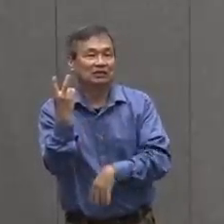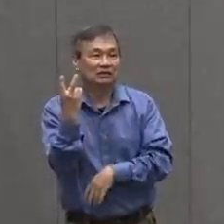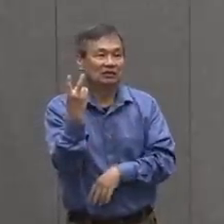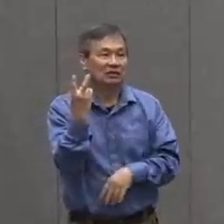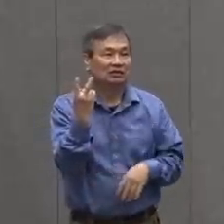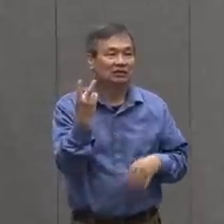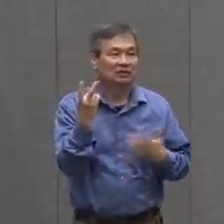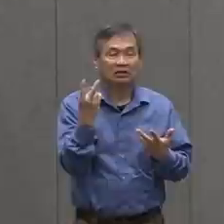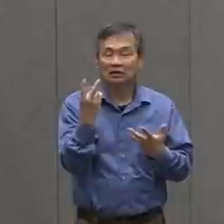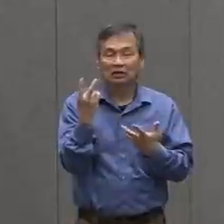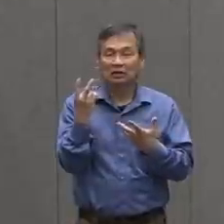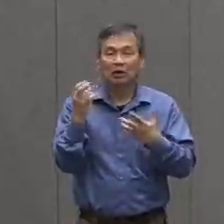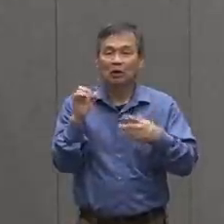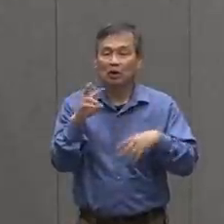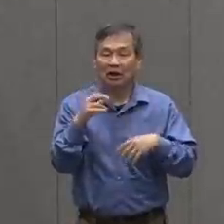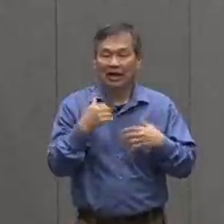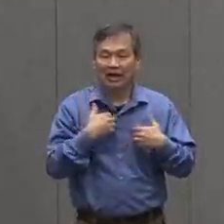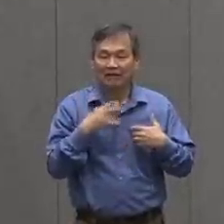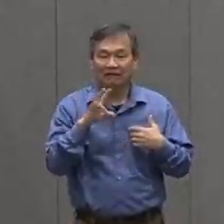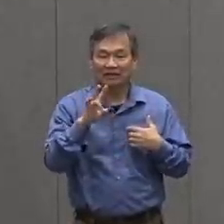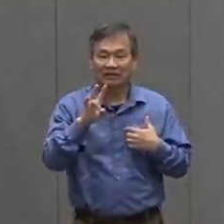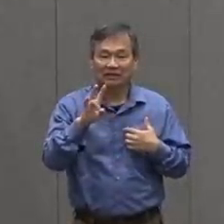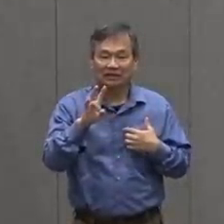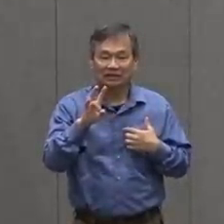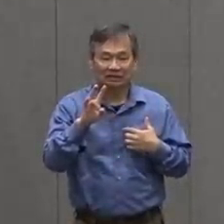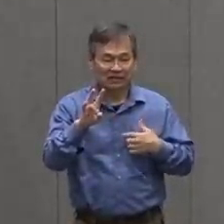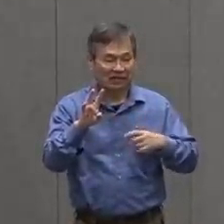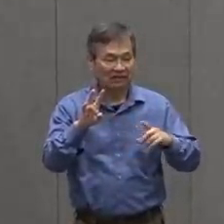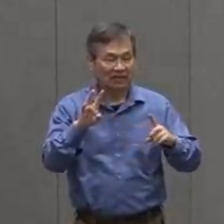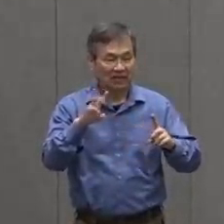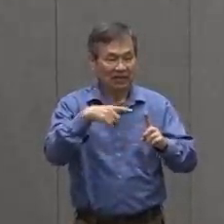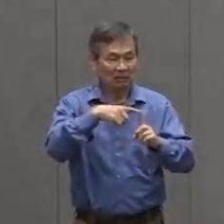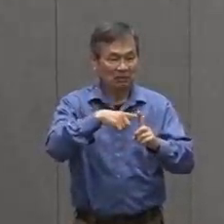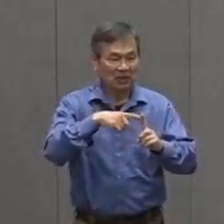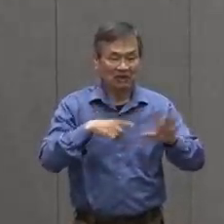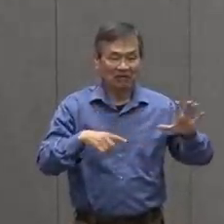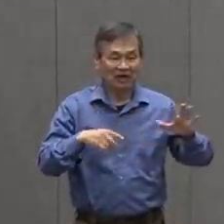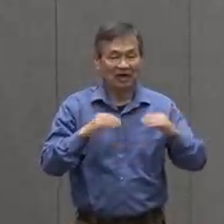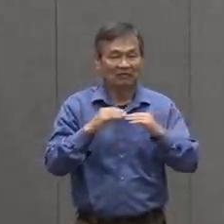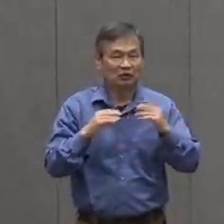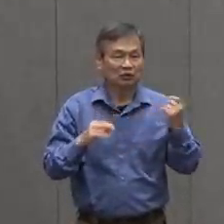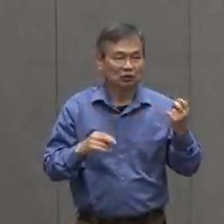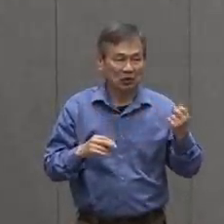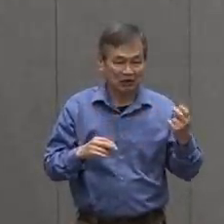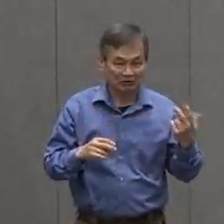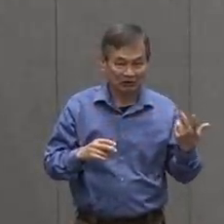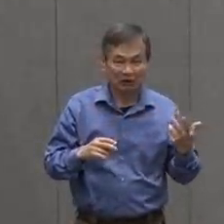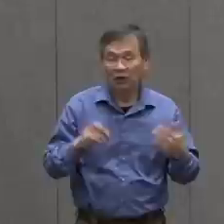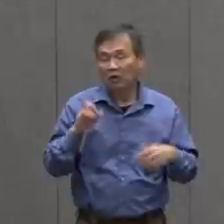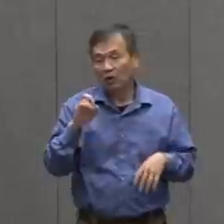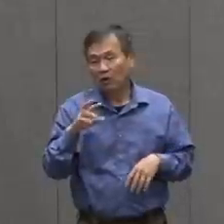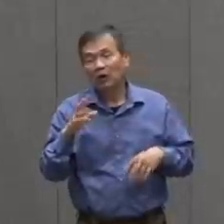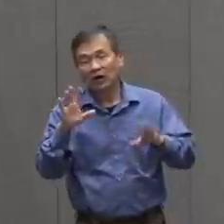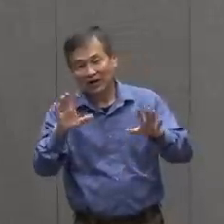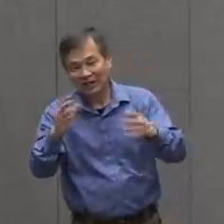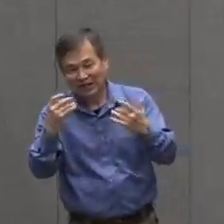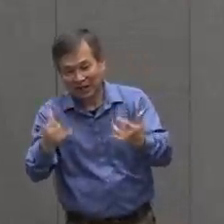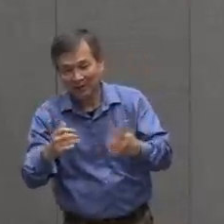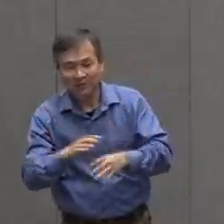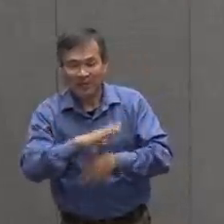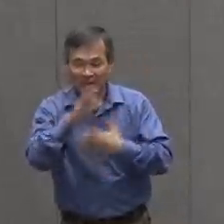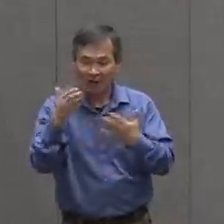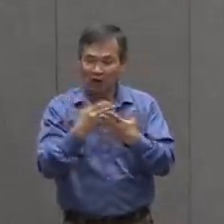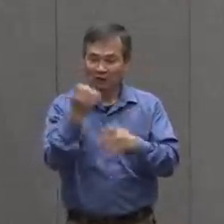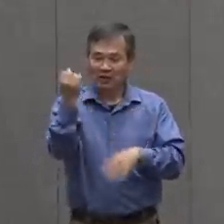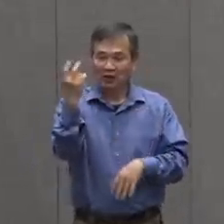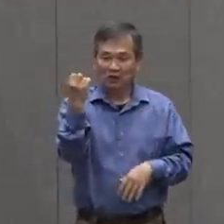I add on 5 stickers, I'll have 12 stickers. Or if I take all of my